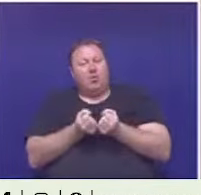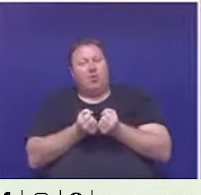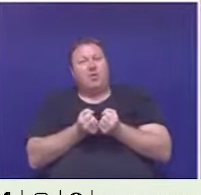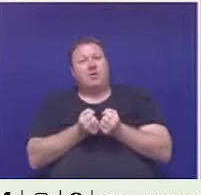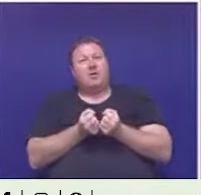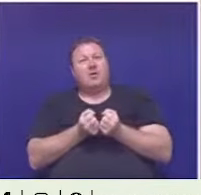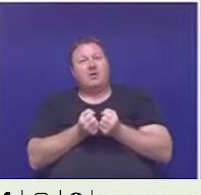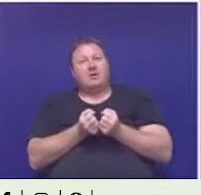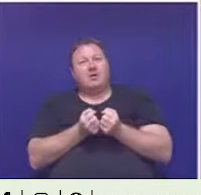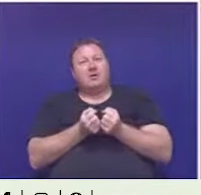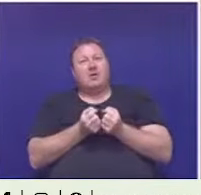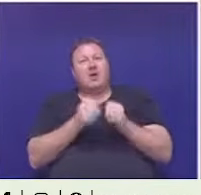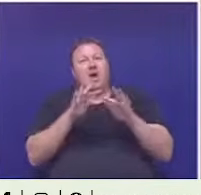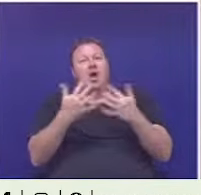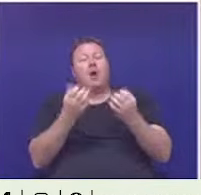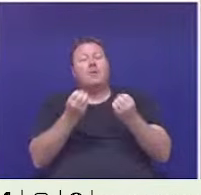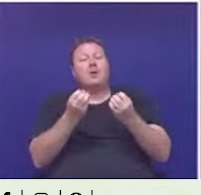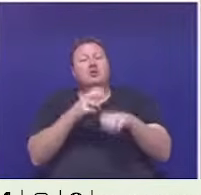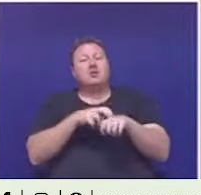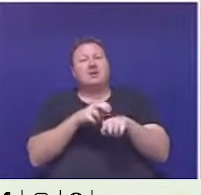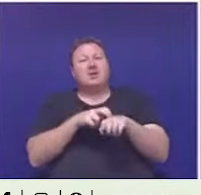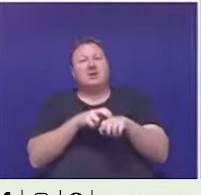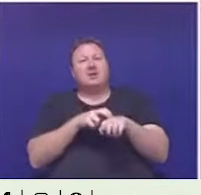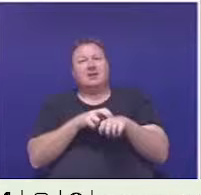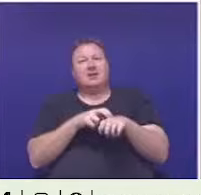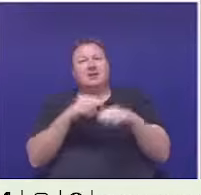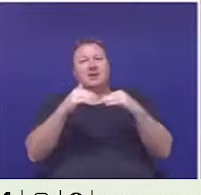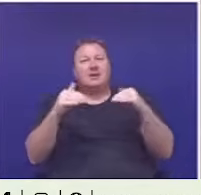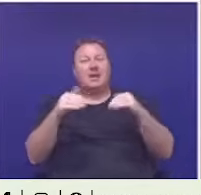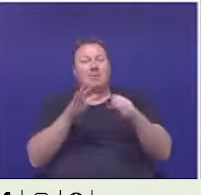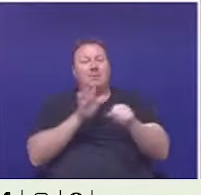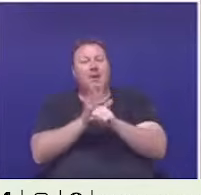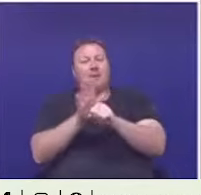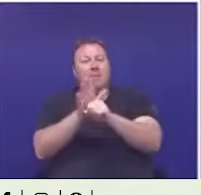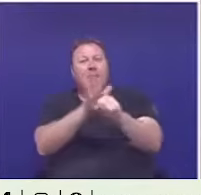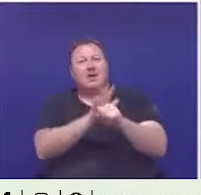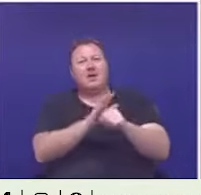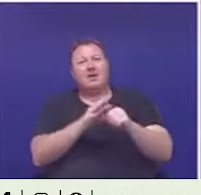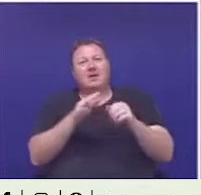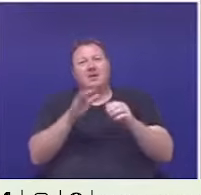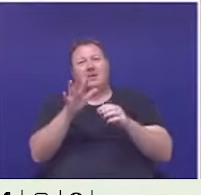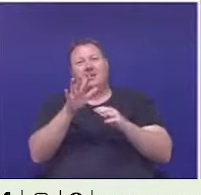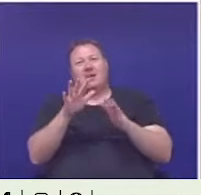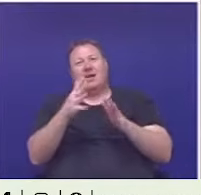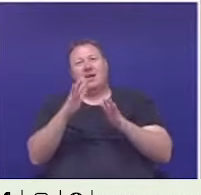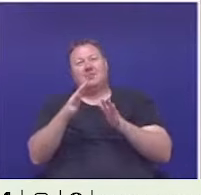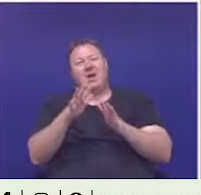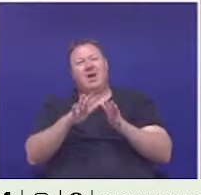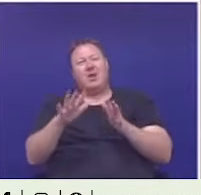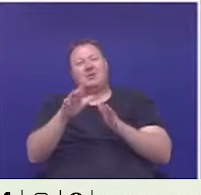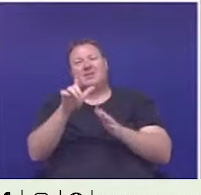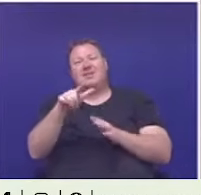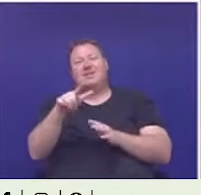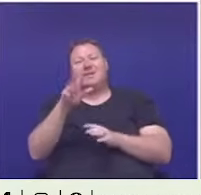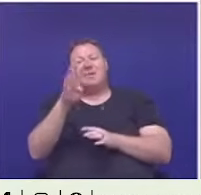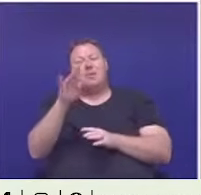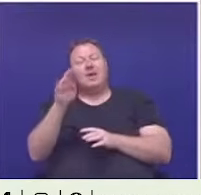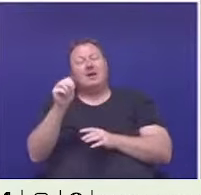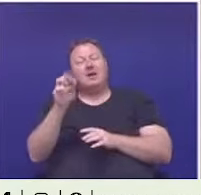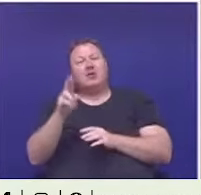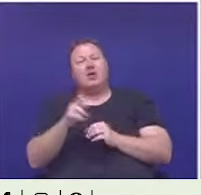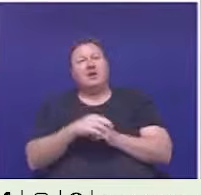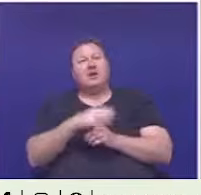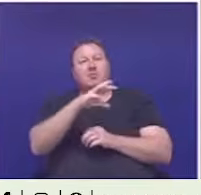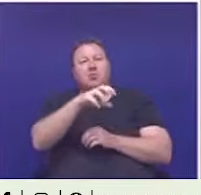looked at how much would be needed to plug the gaps here and there, we found that they would need about 17 billion rand. So provinces